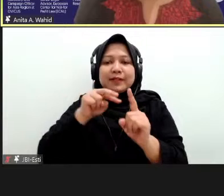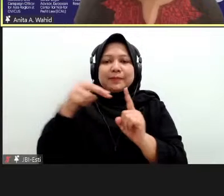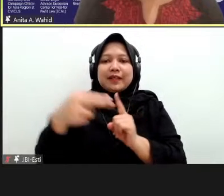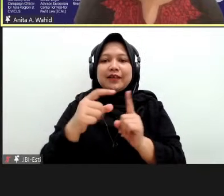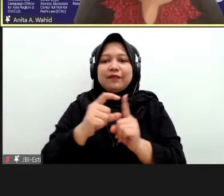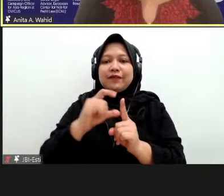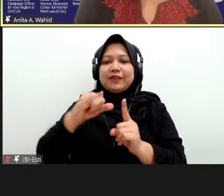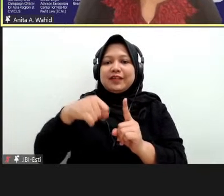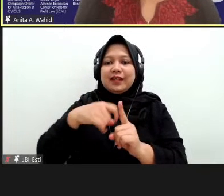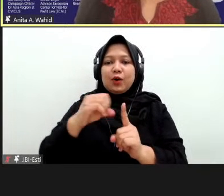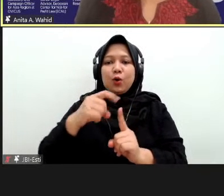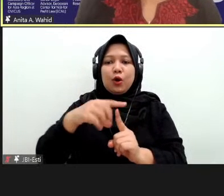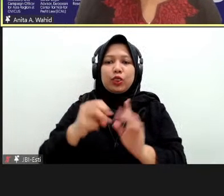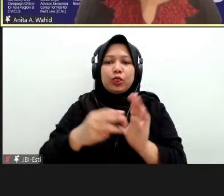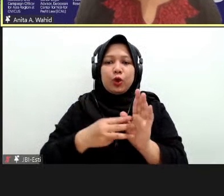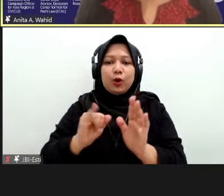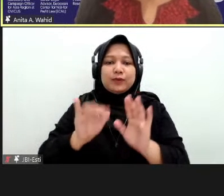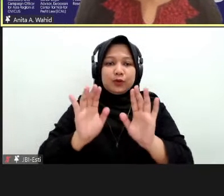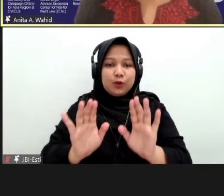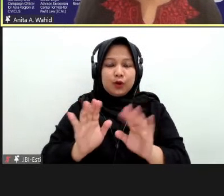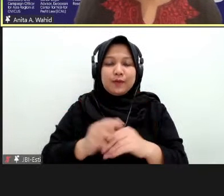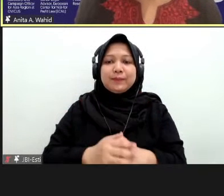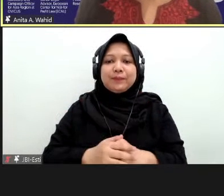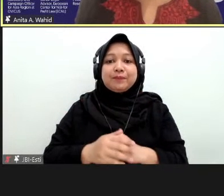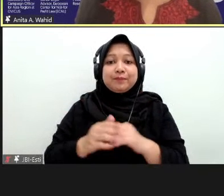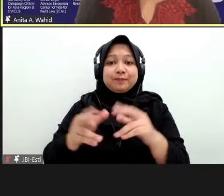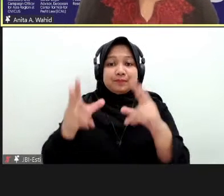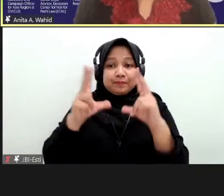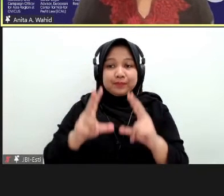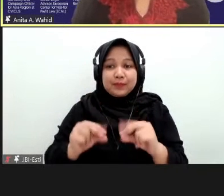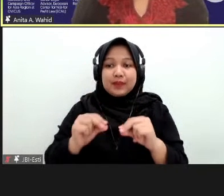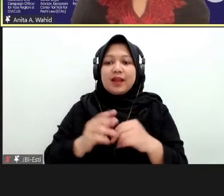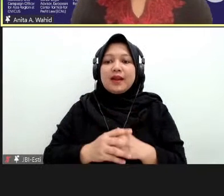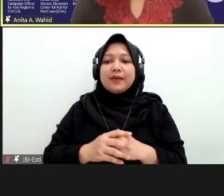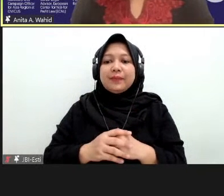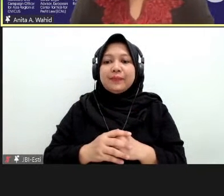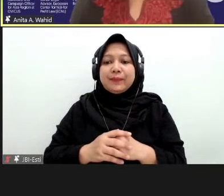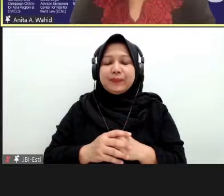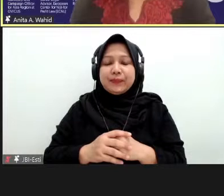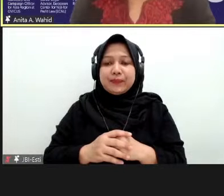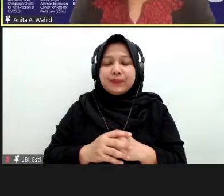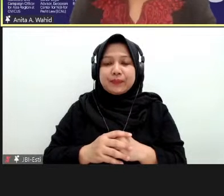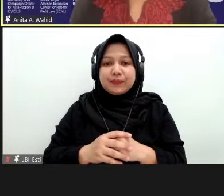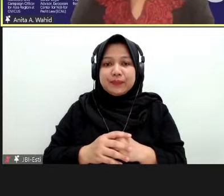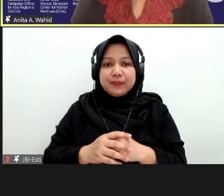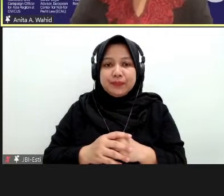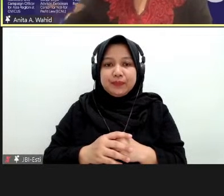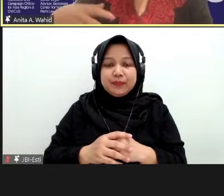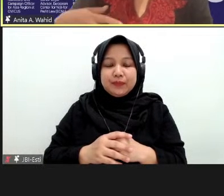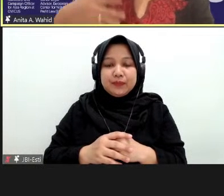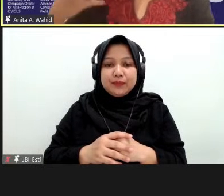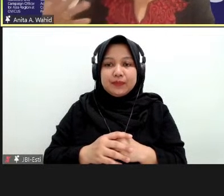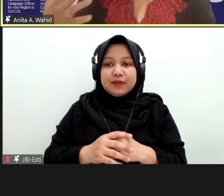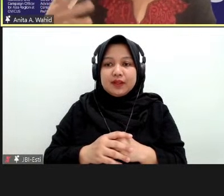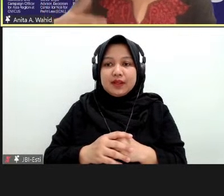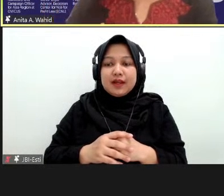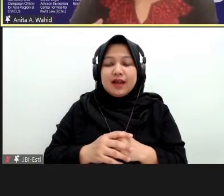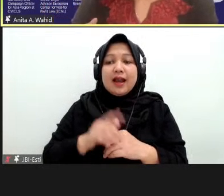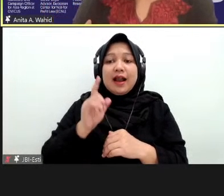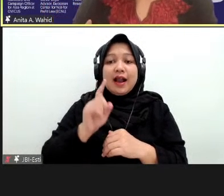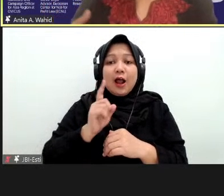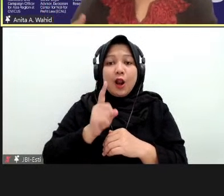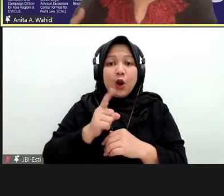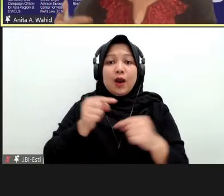the content from the dichotomy binocular. Let's move on to the next slide. If we talk about